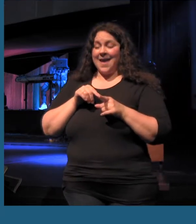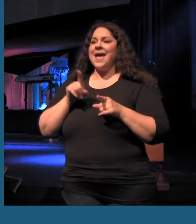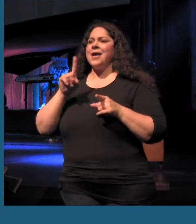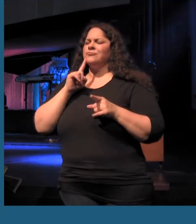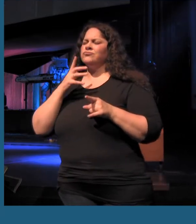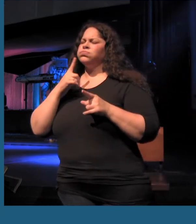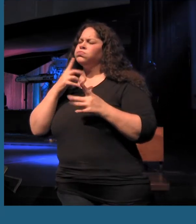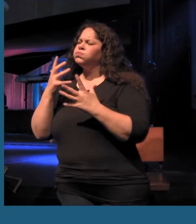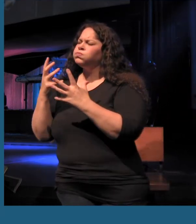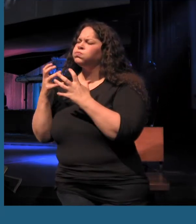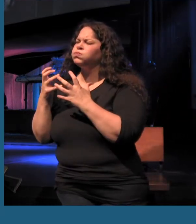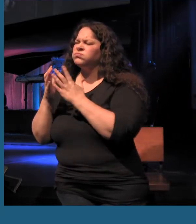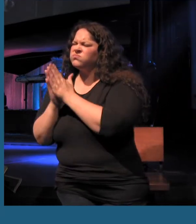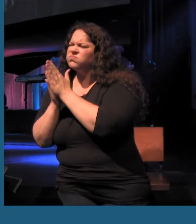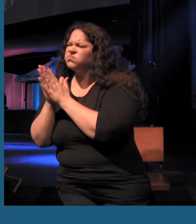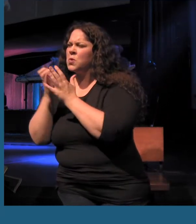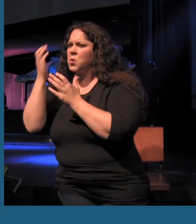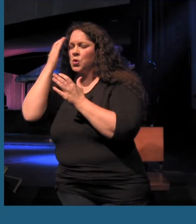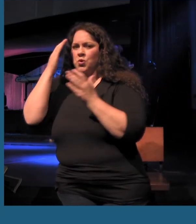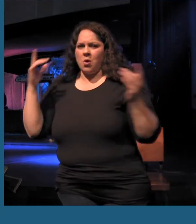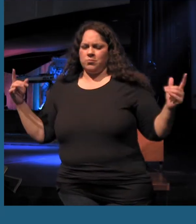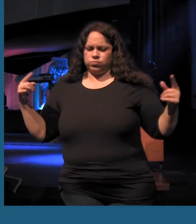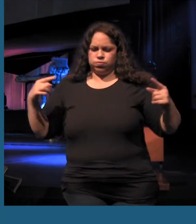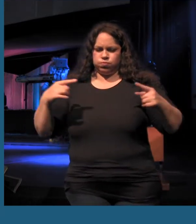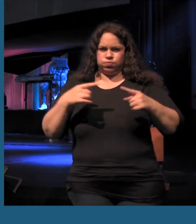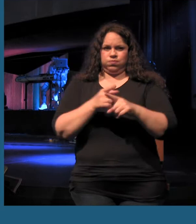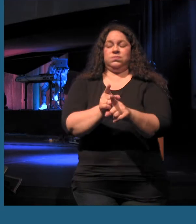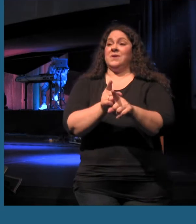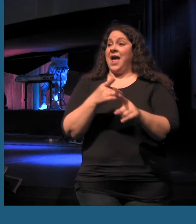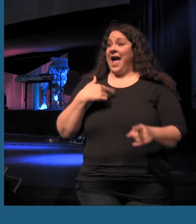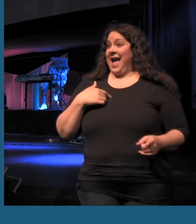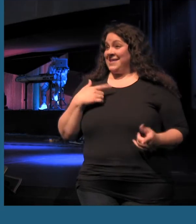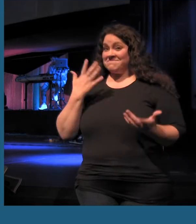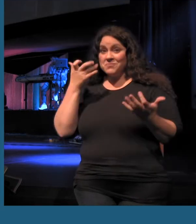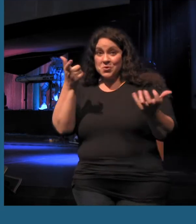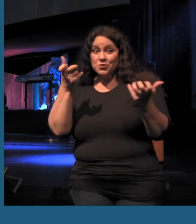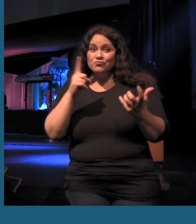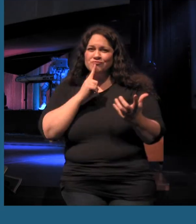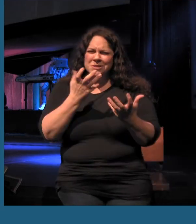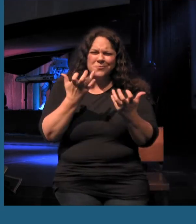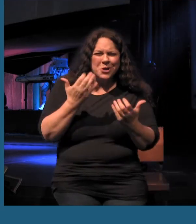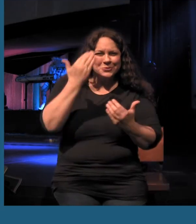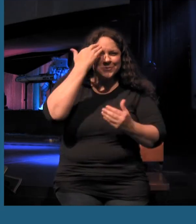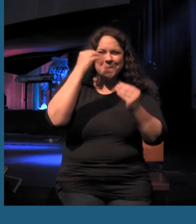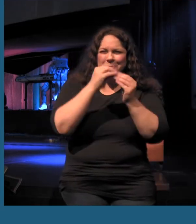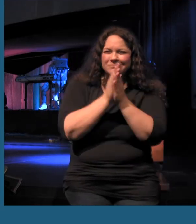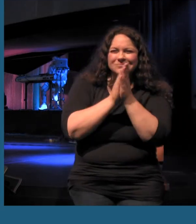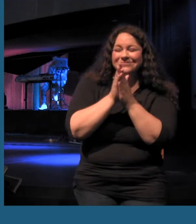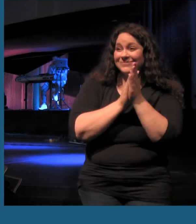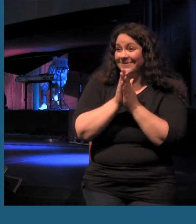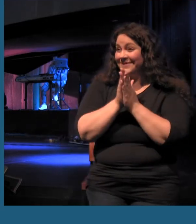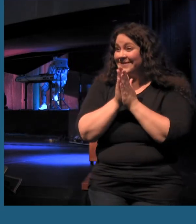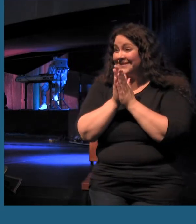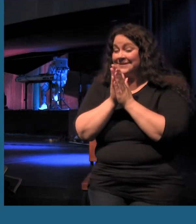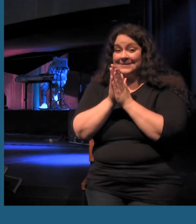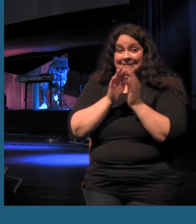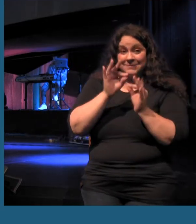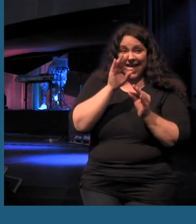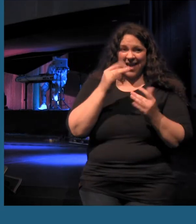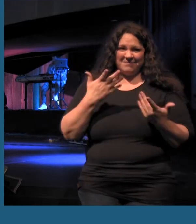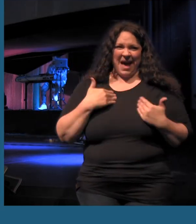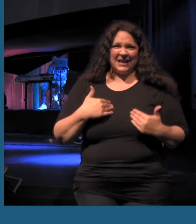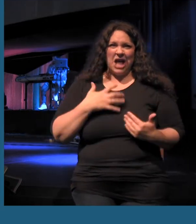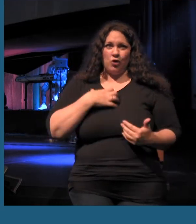hungry soul. And I sense hunger today. Are you hungry? Yes. Yeah, spiritually hungry and physically hungry a little